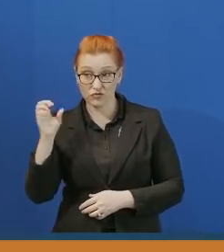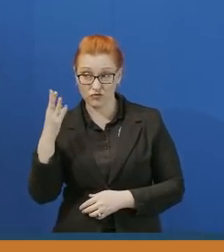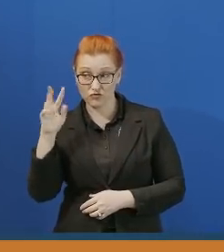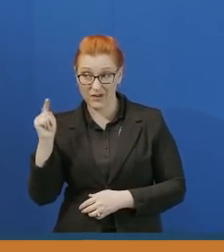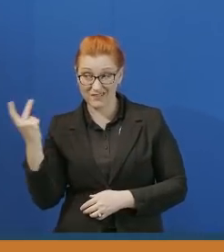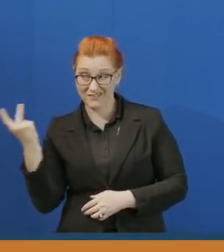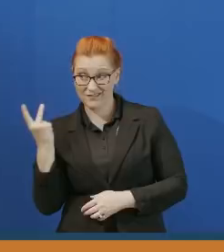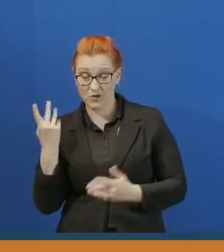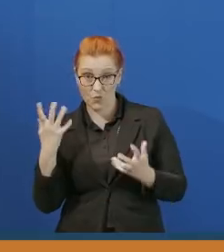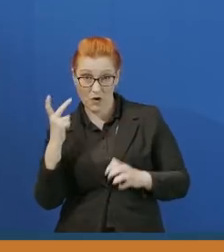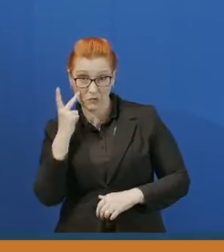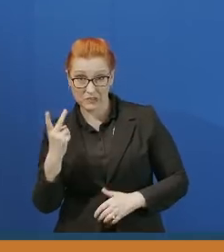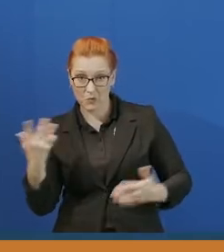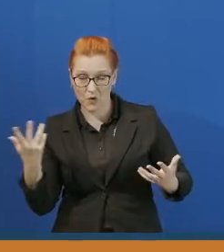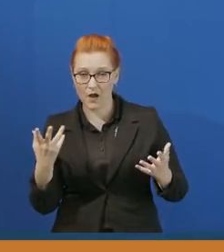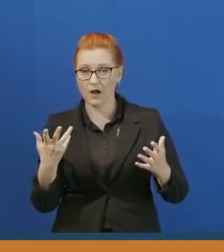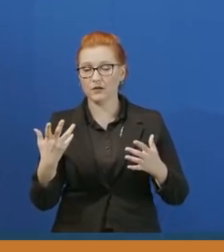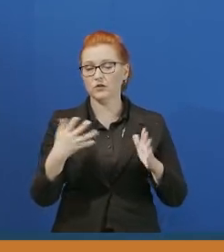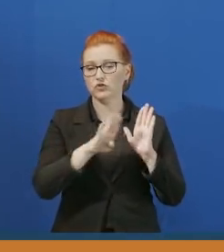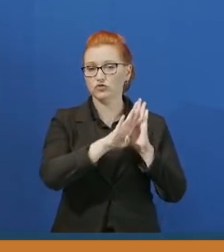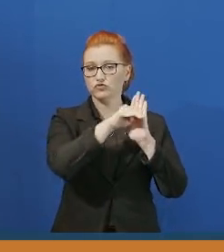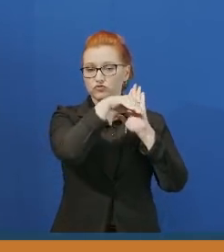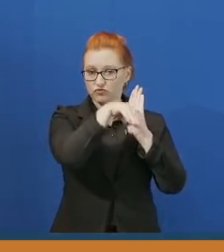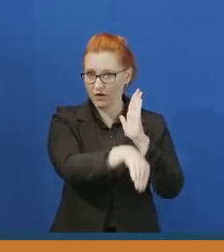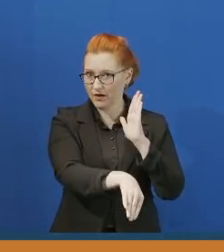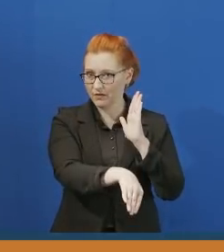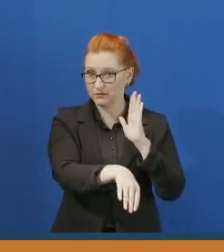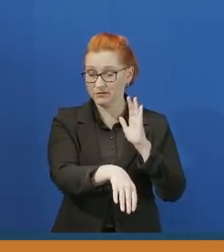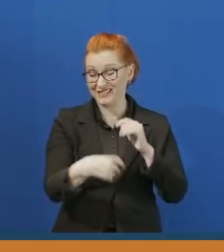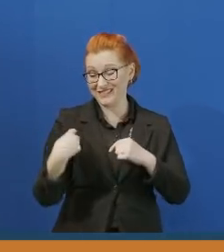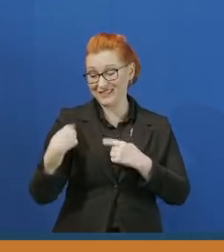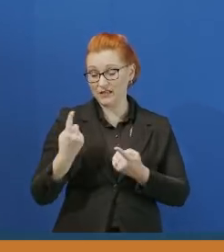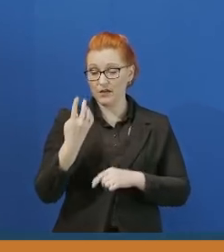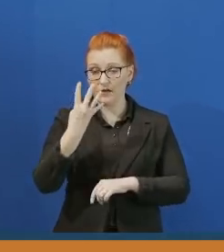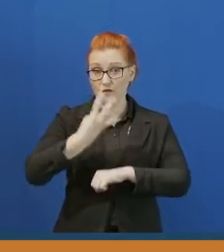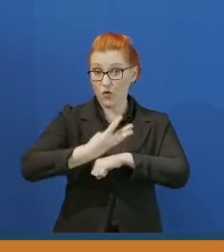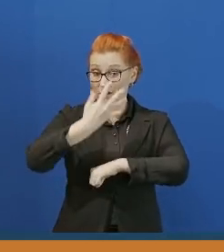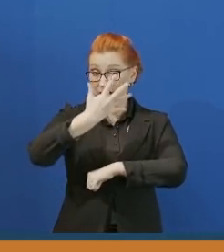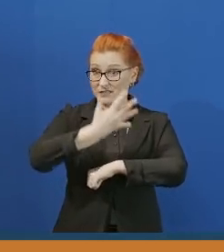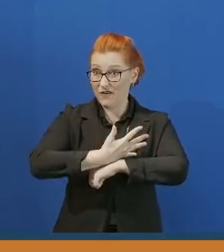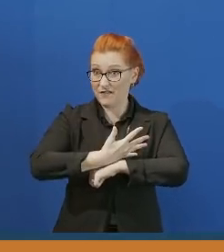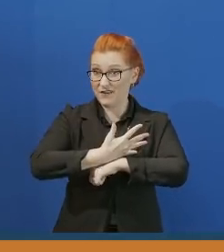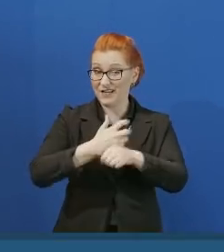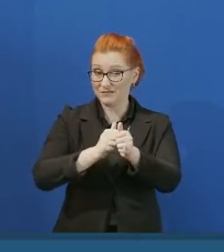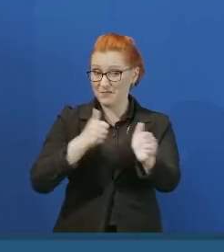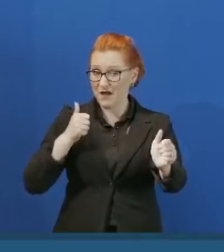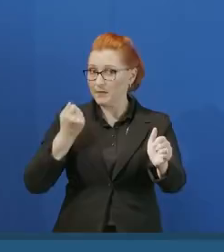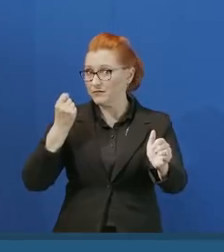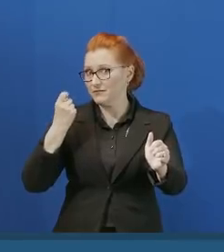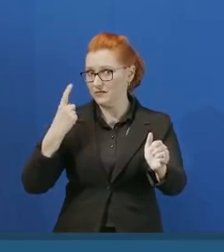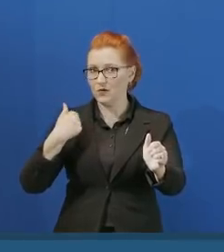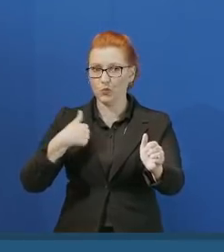Those last 4 or 5 days lag, and those will be filled in.